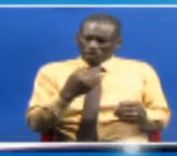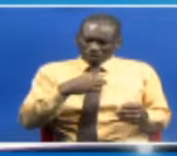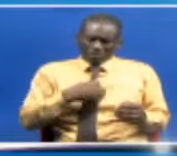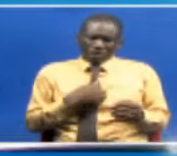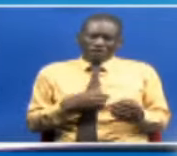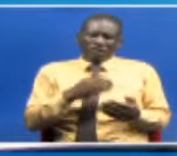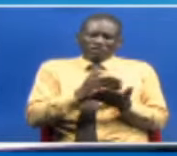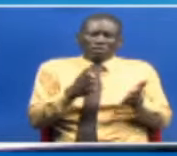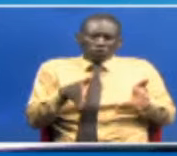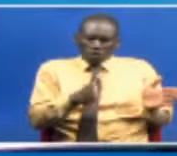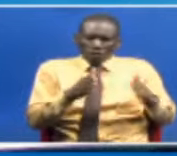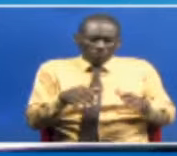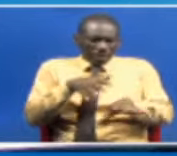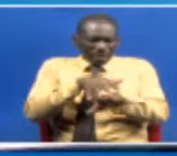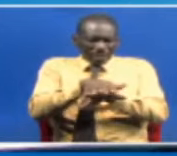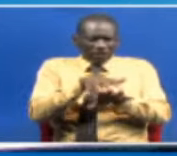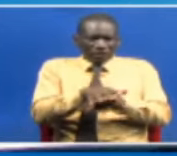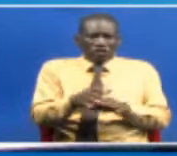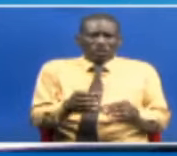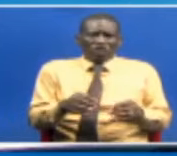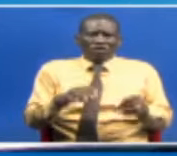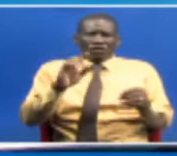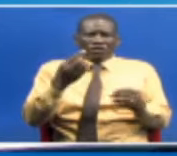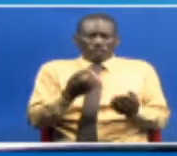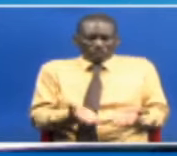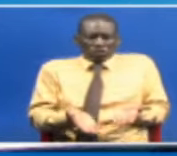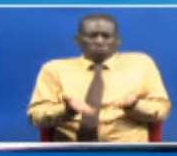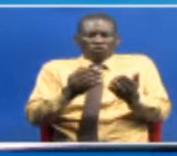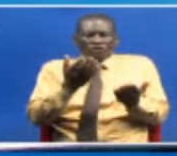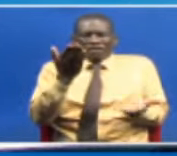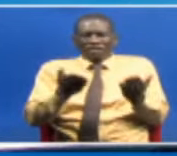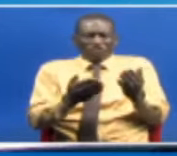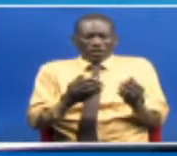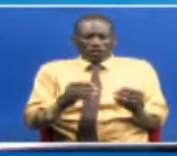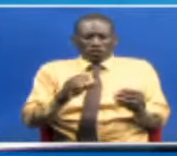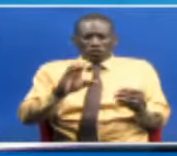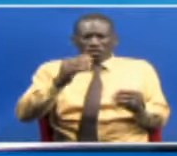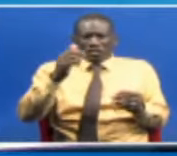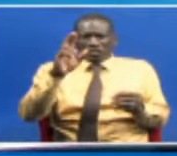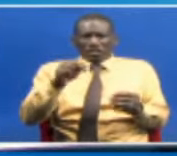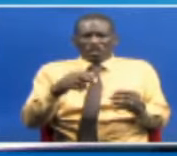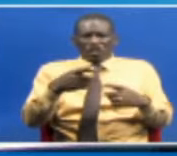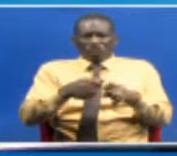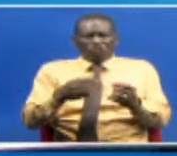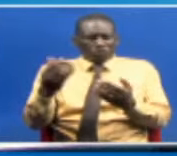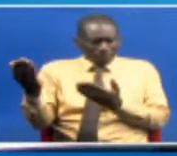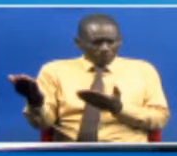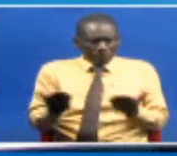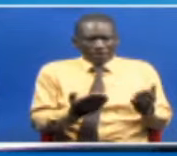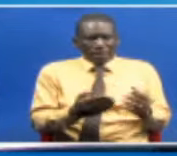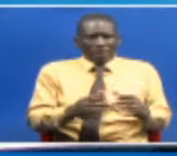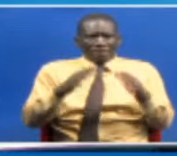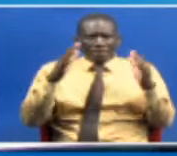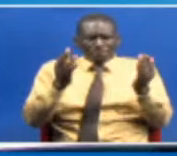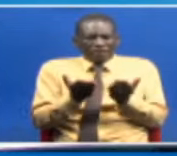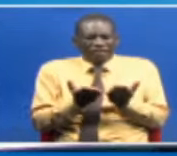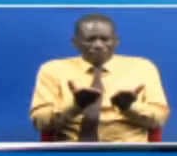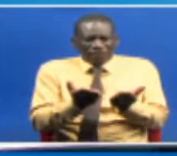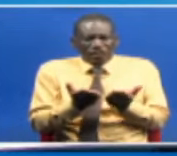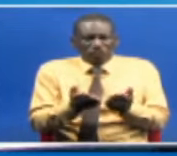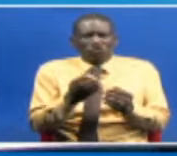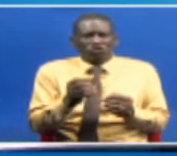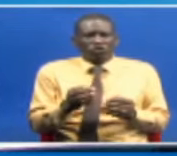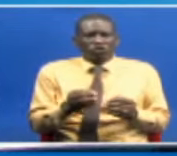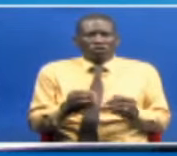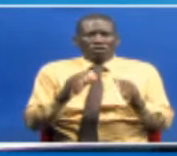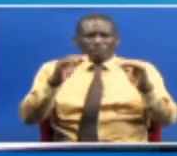include building the whole value chain from bringing in large vessels